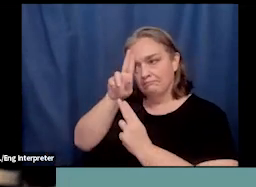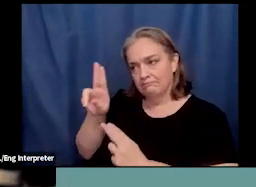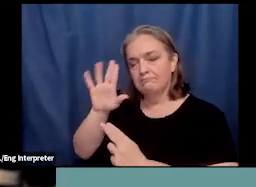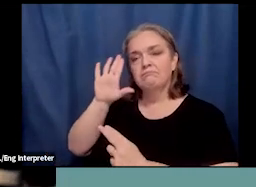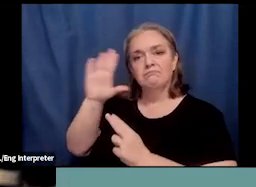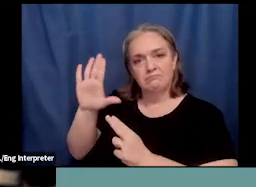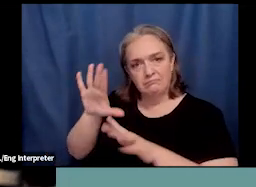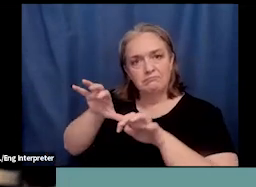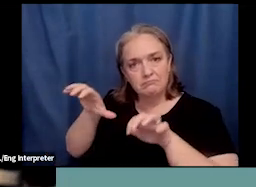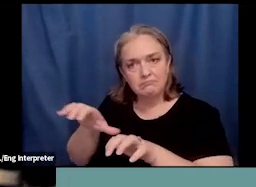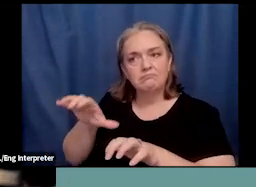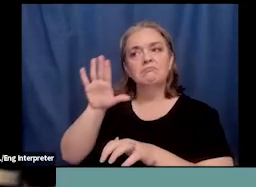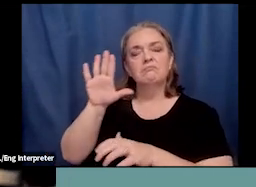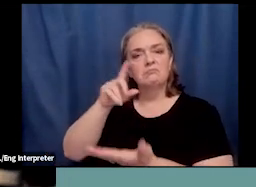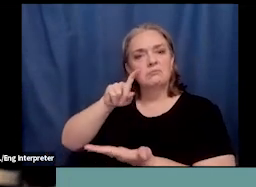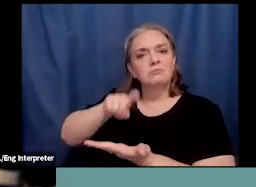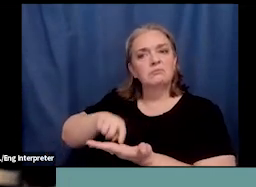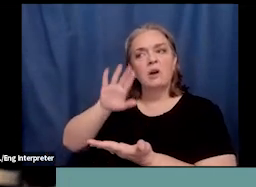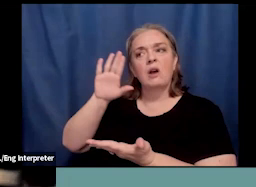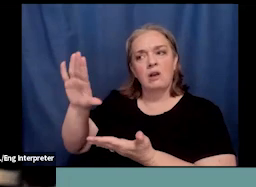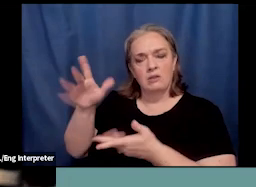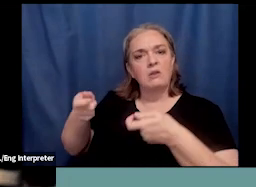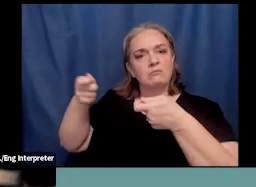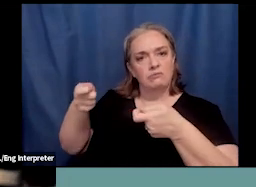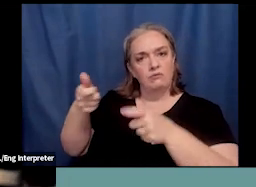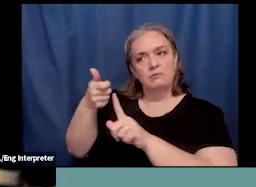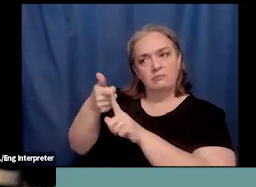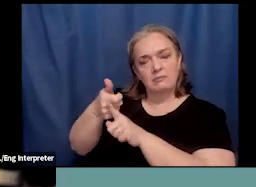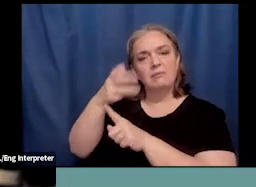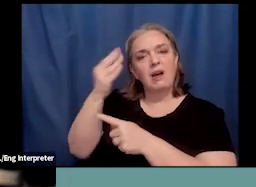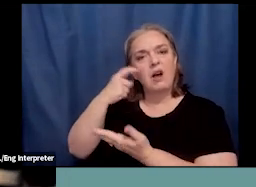support Indigenous sovereignty and the future of this community.